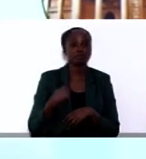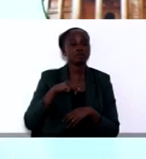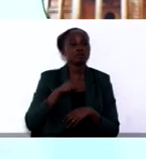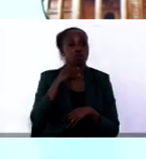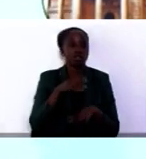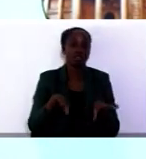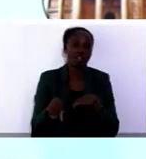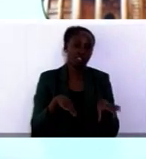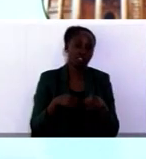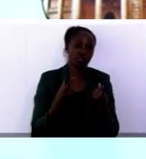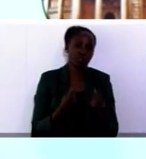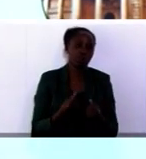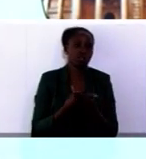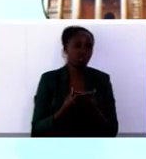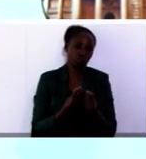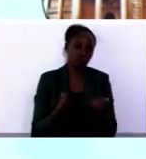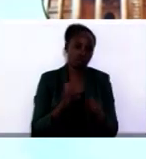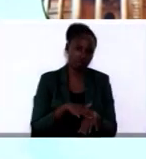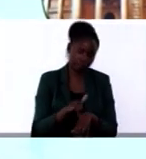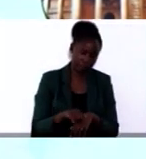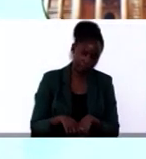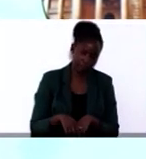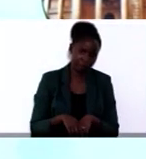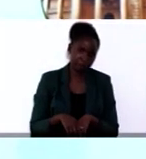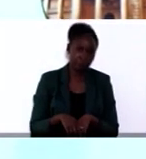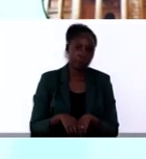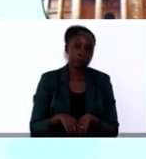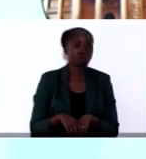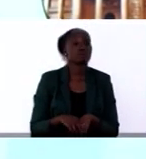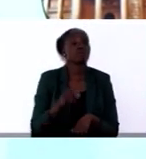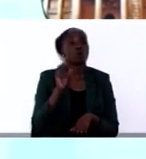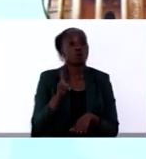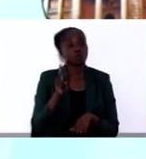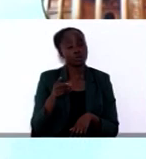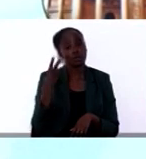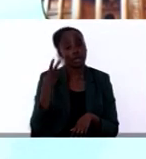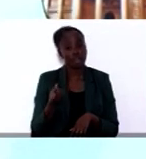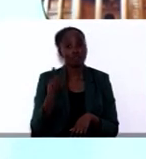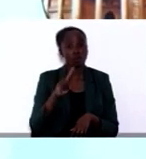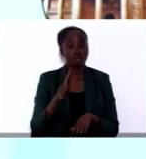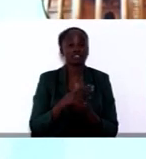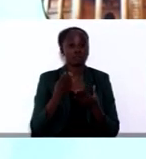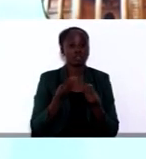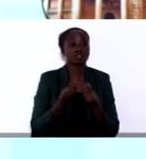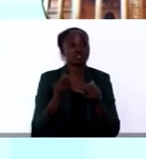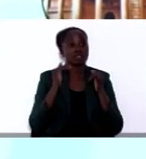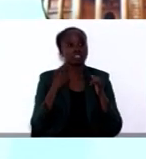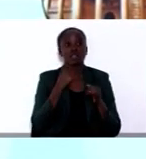action to deal with this. But we are also dealing with another phenomenon called the government